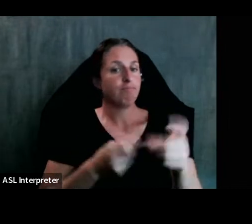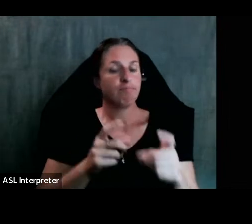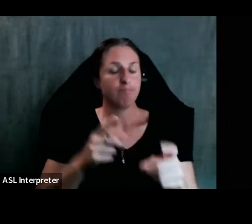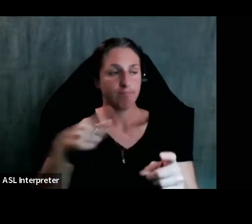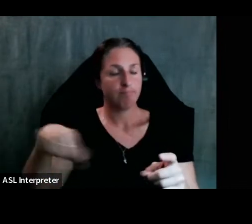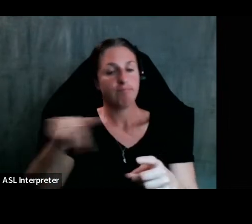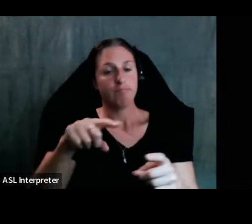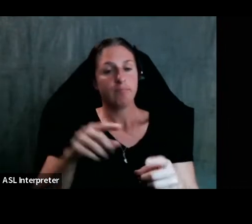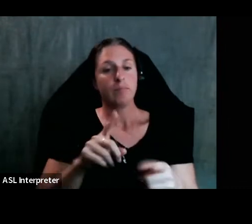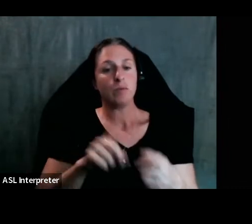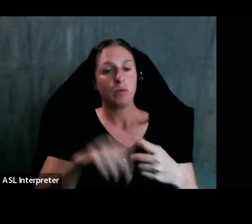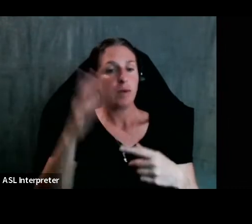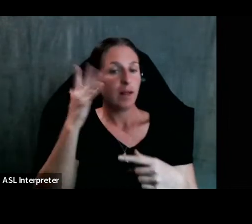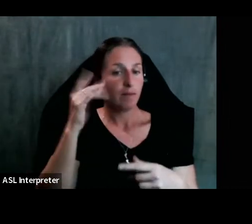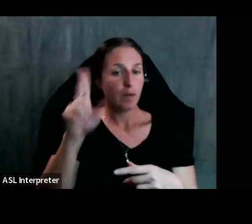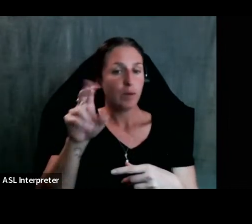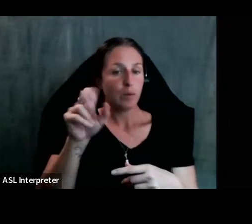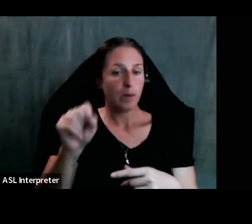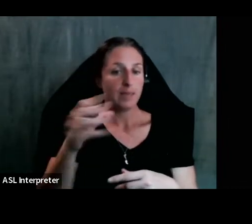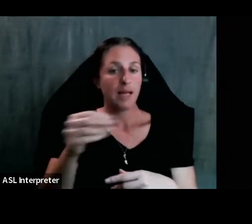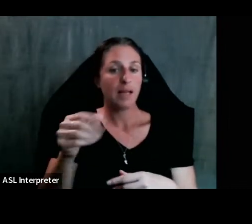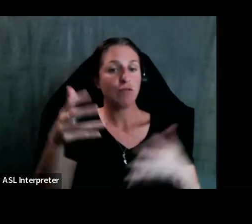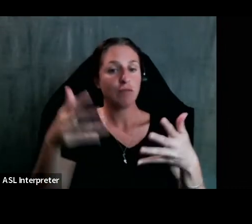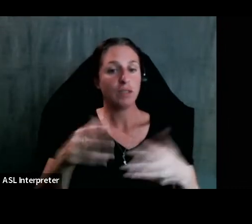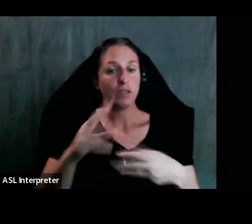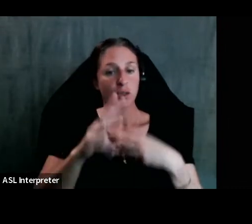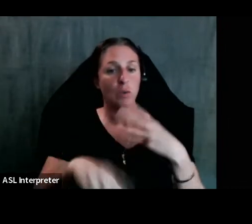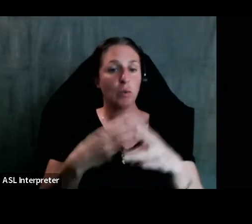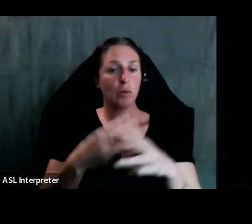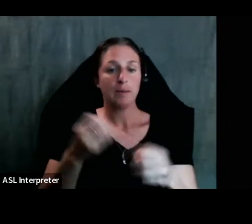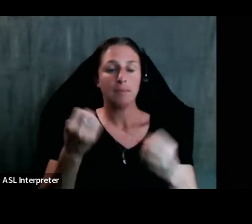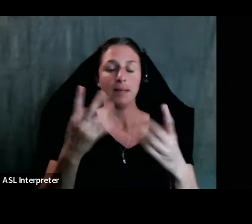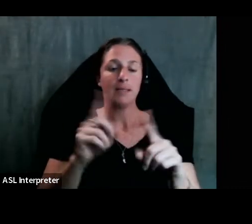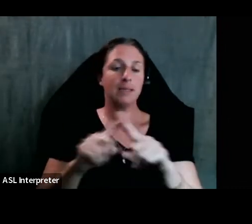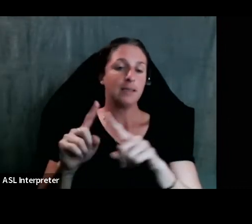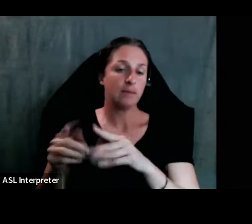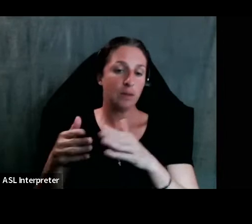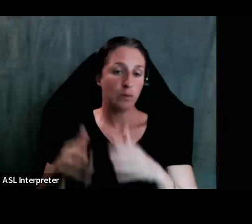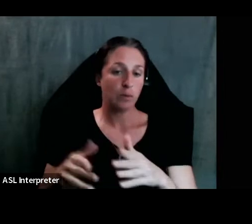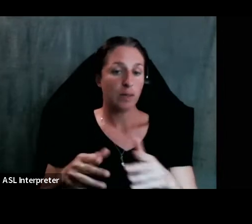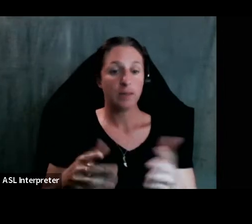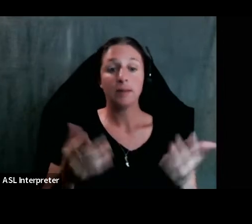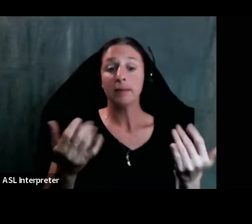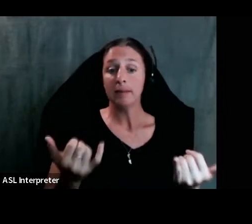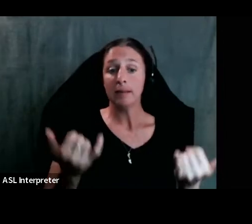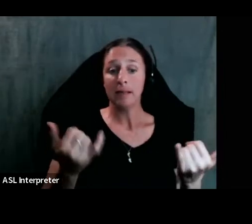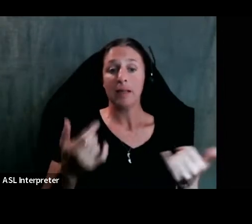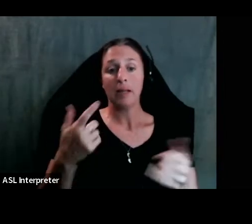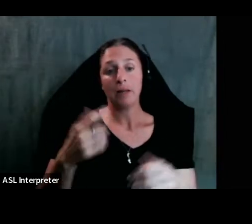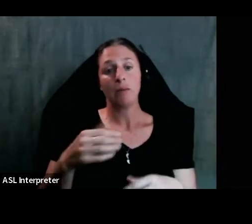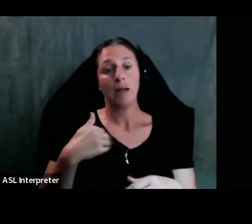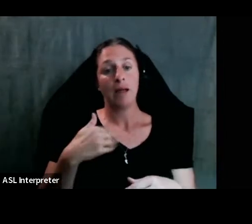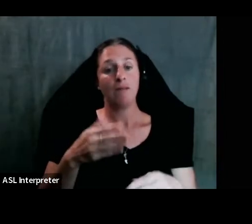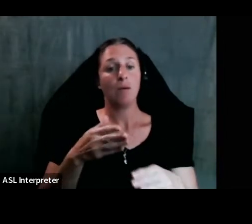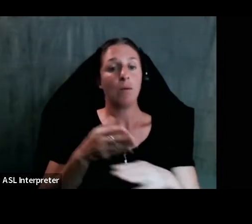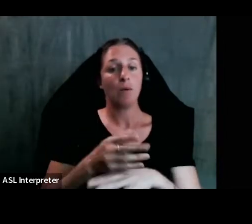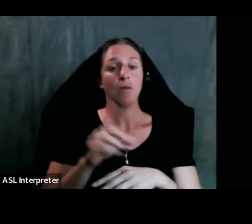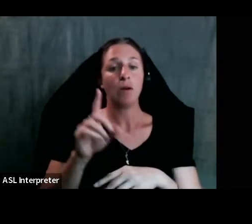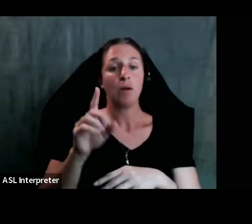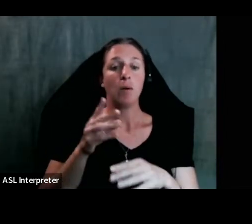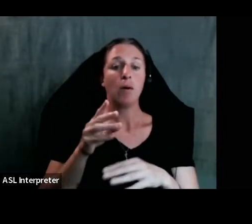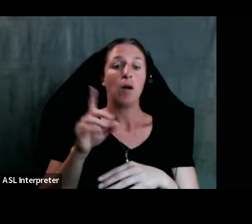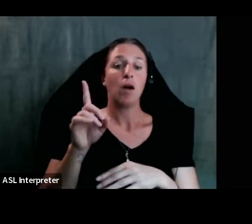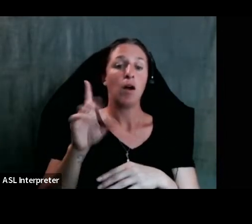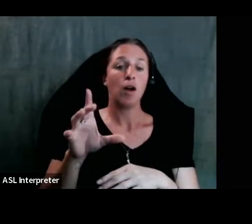United States, and the rest of the world in many different ways. And whereas today there are more than 100 federally